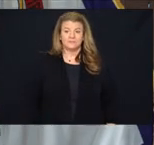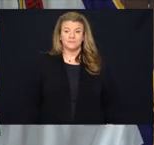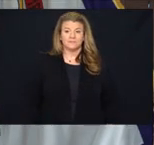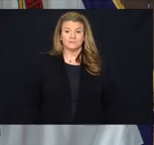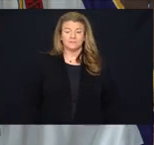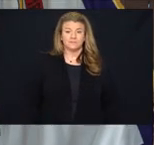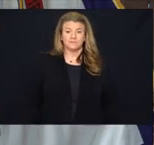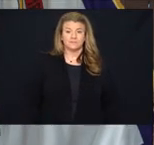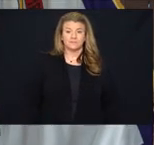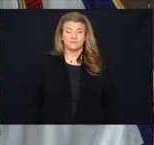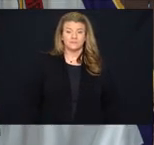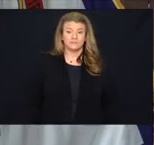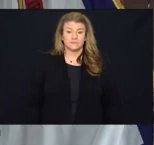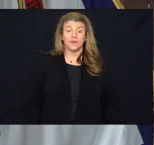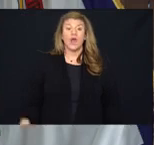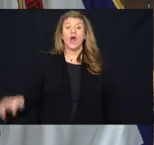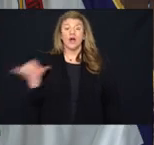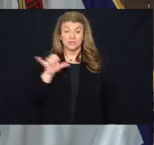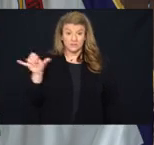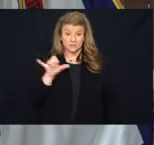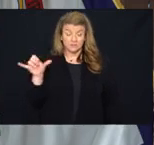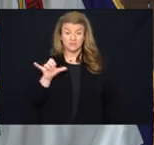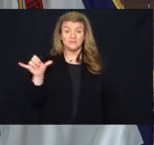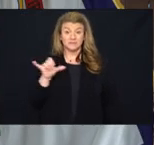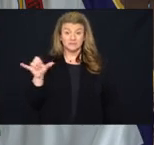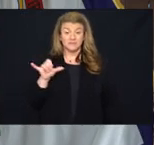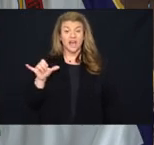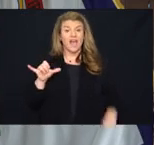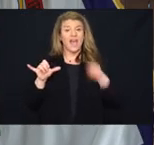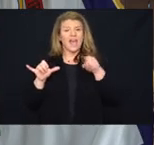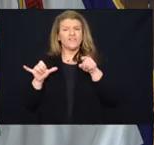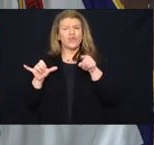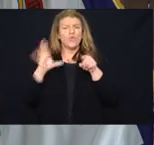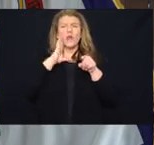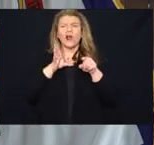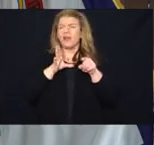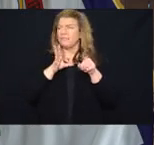Now, also,